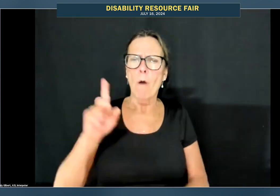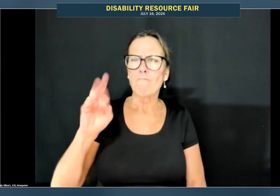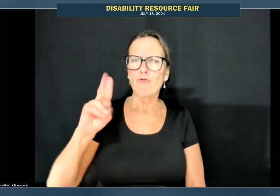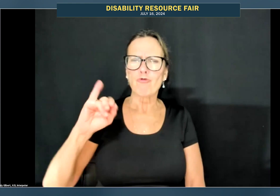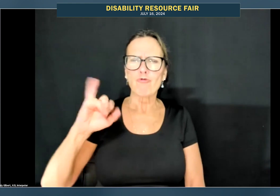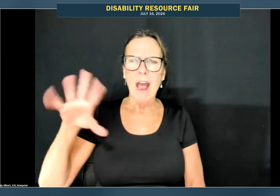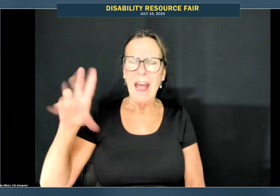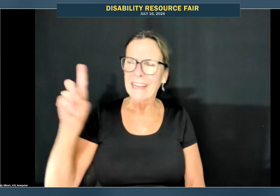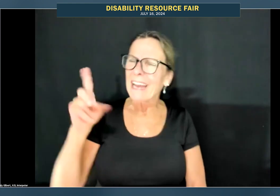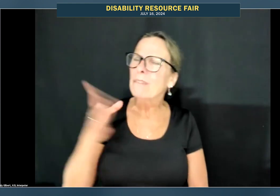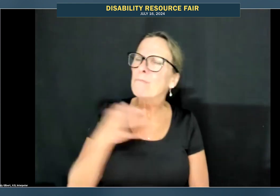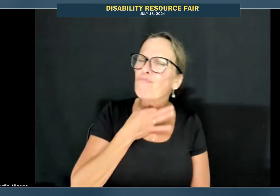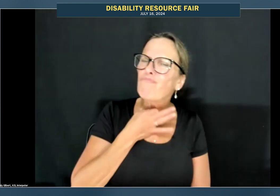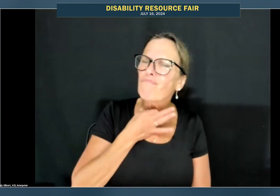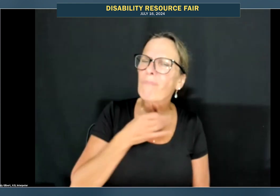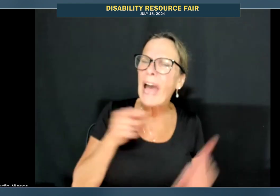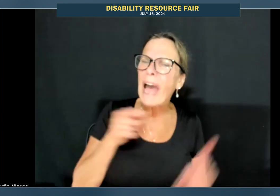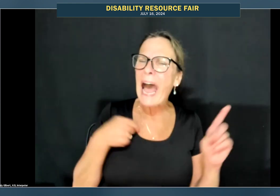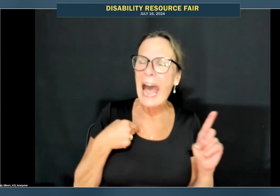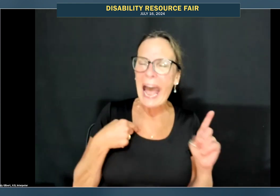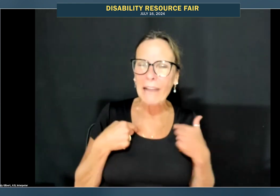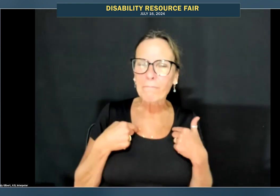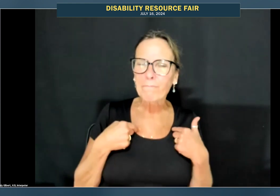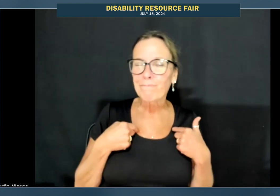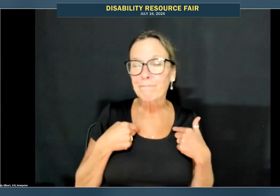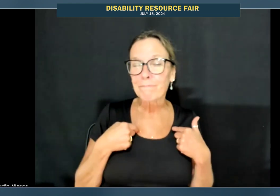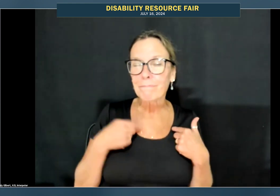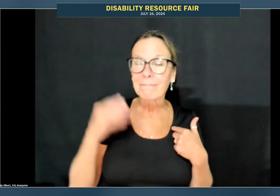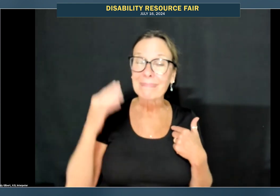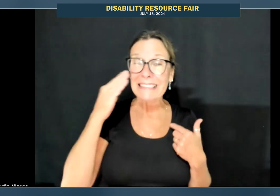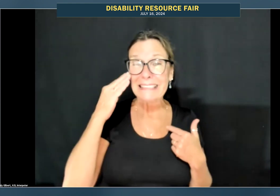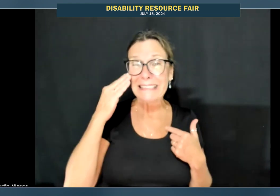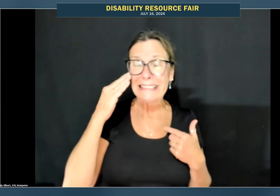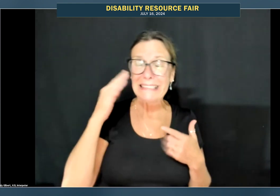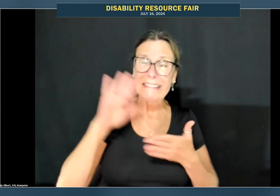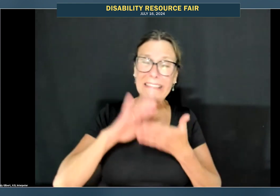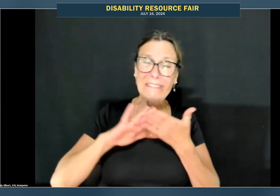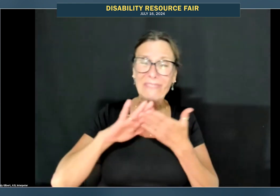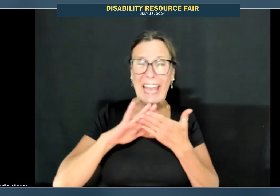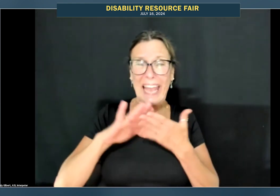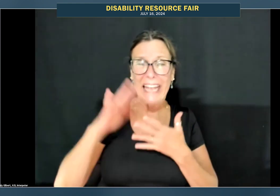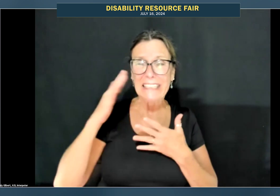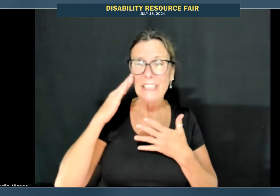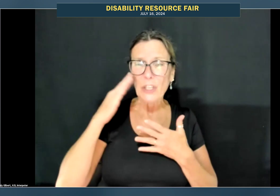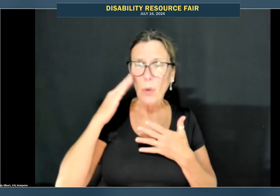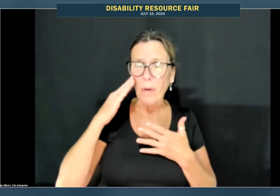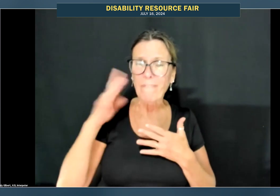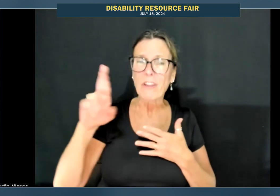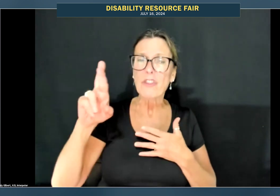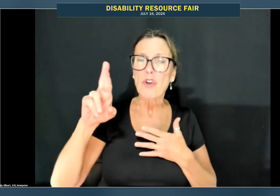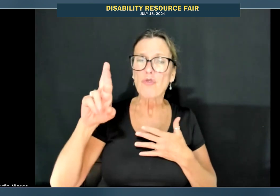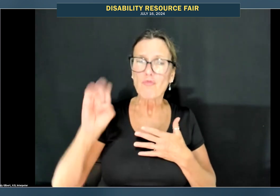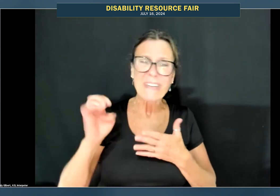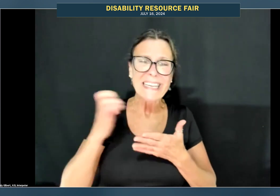with, I shouldn't say familiar, I know of vaguely the re-equipment medical